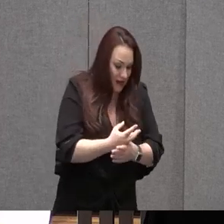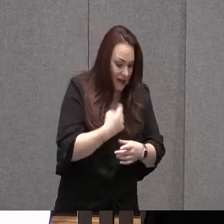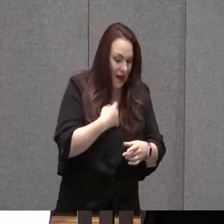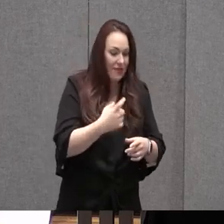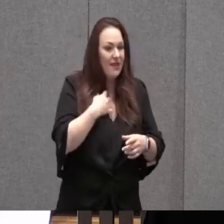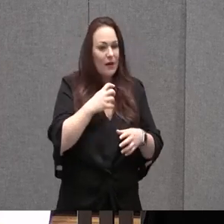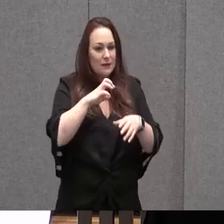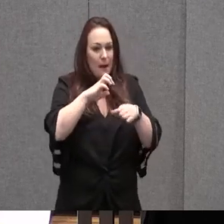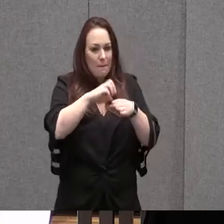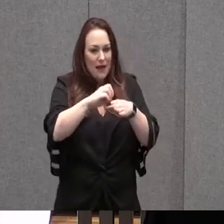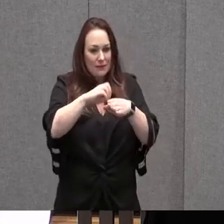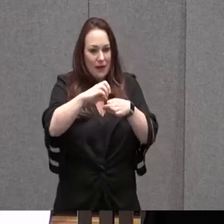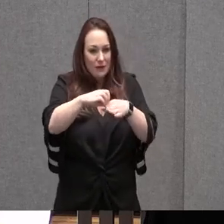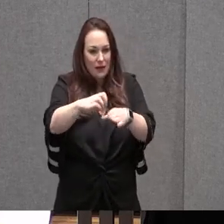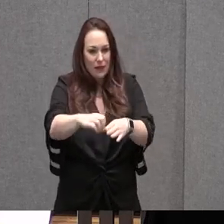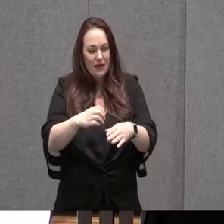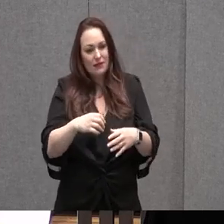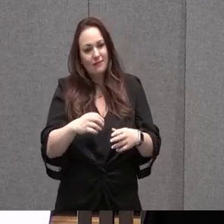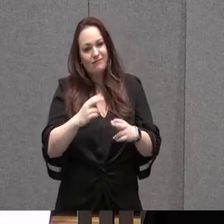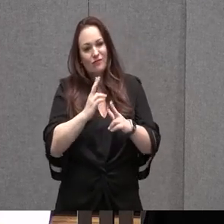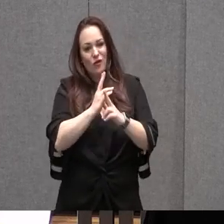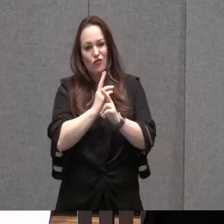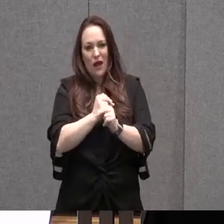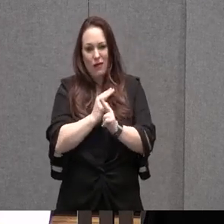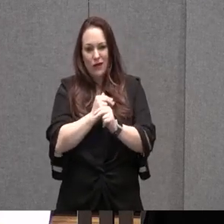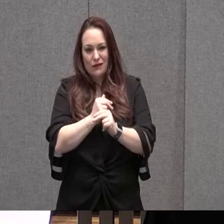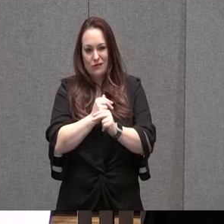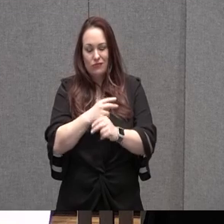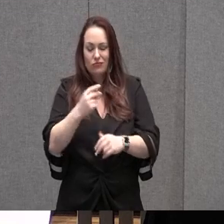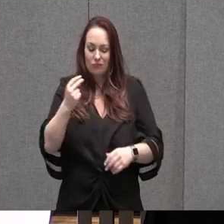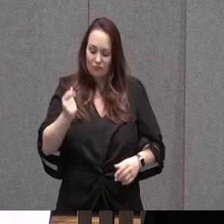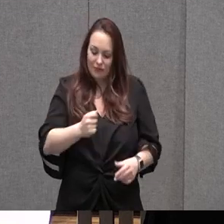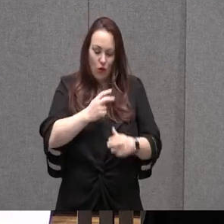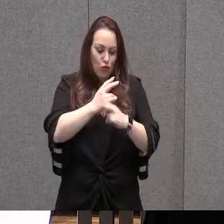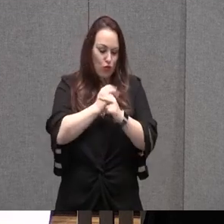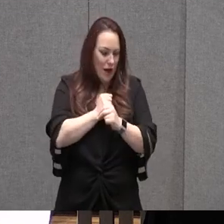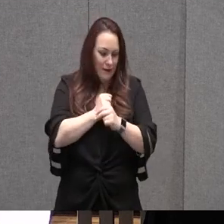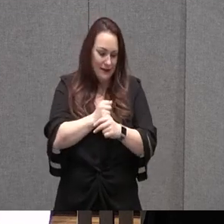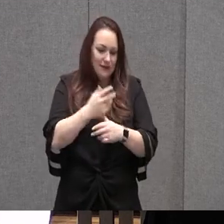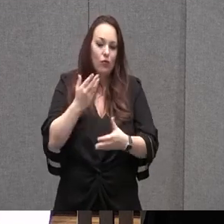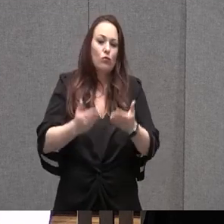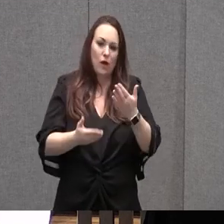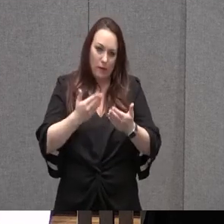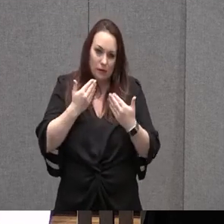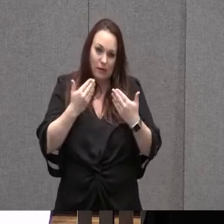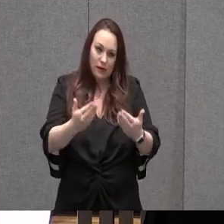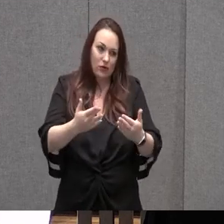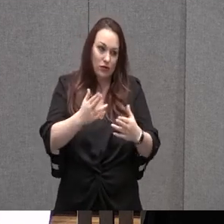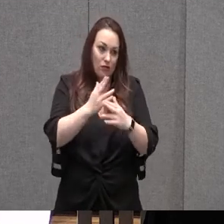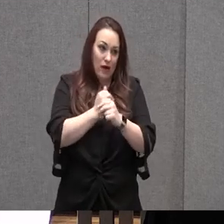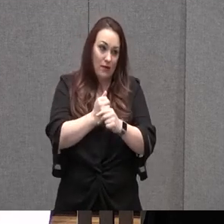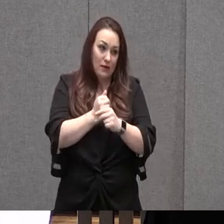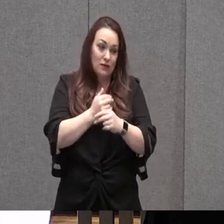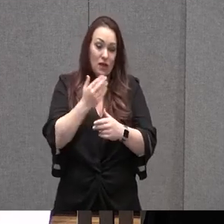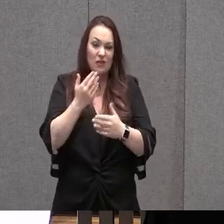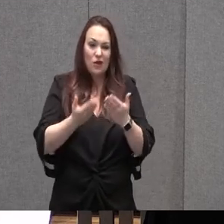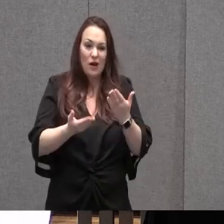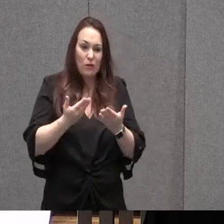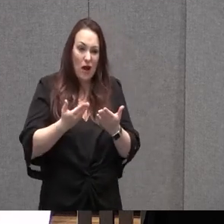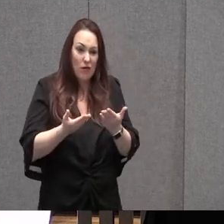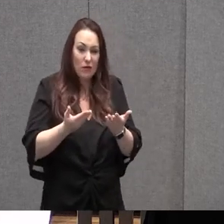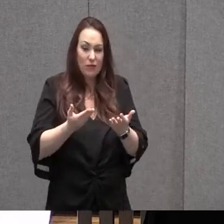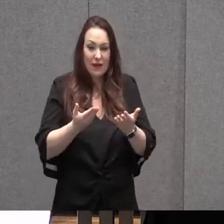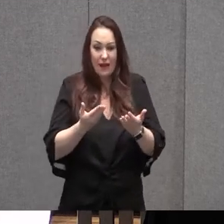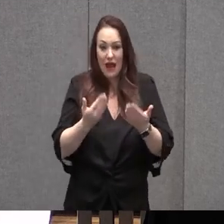rabbits. It was probably the rabbits. So I went ahead, this was probably after, and I